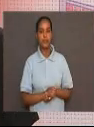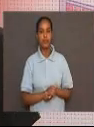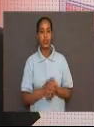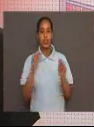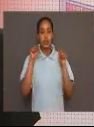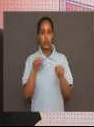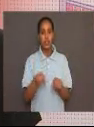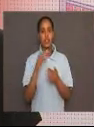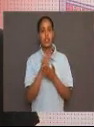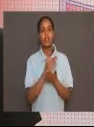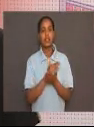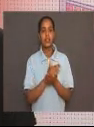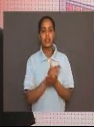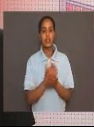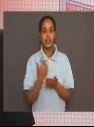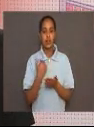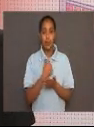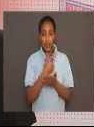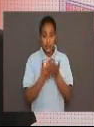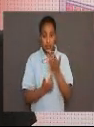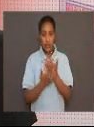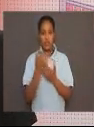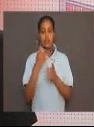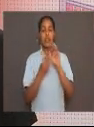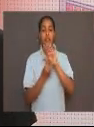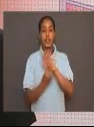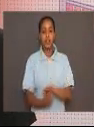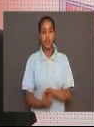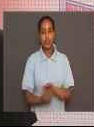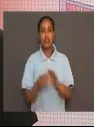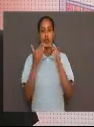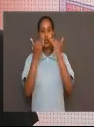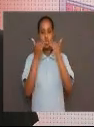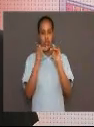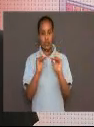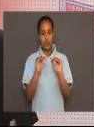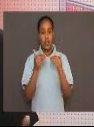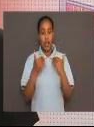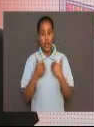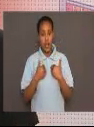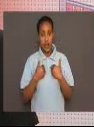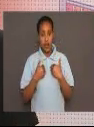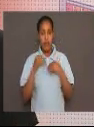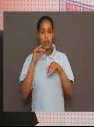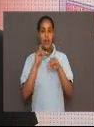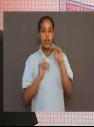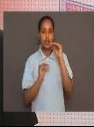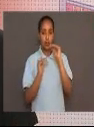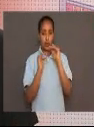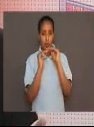In today's lesson, we discussed the effects concentration has on